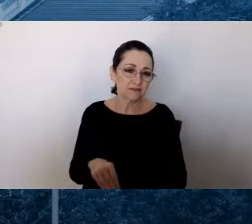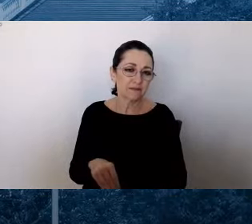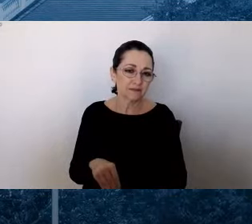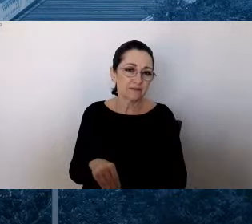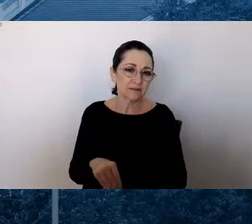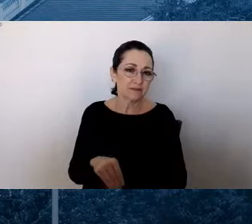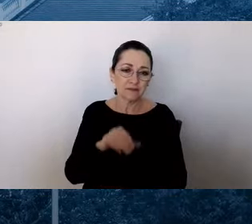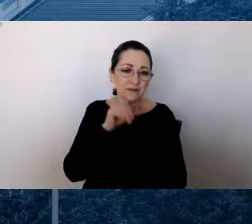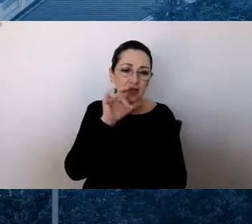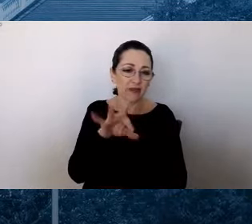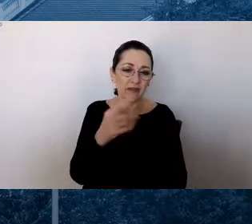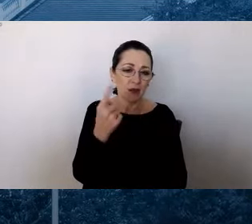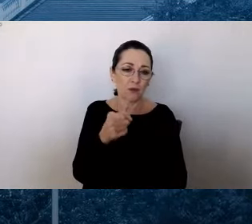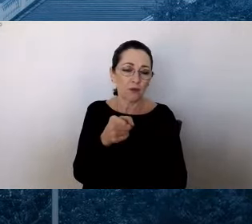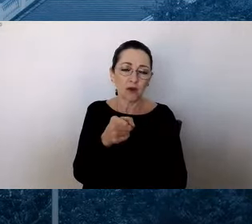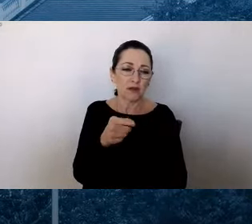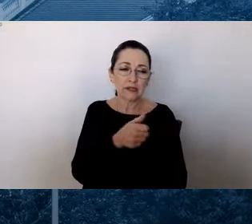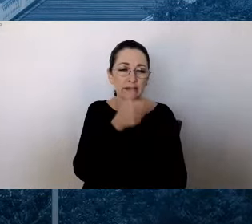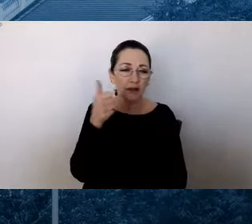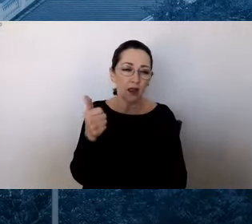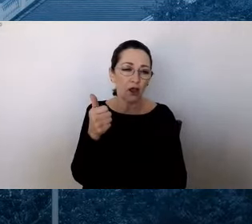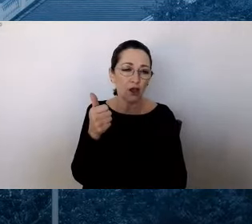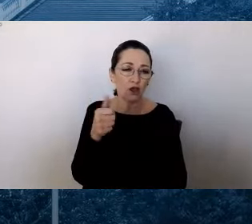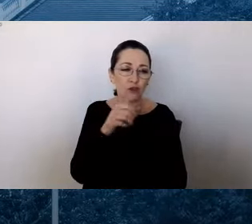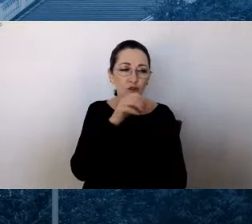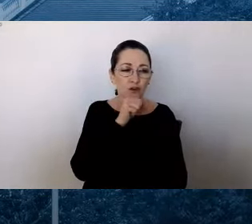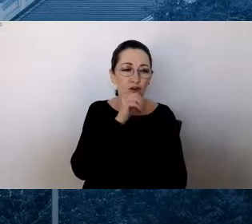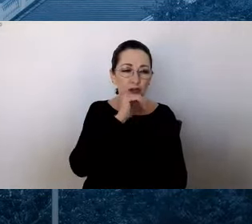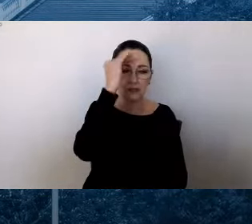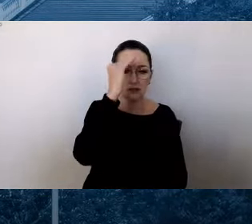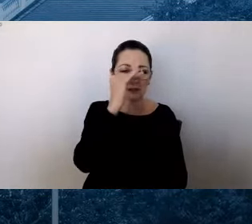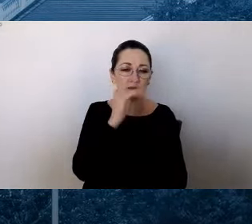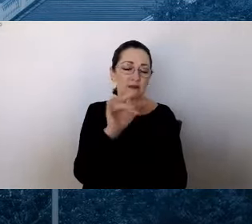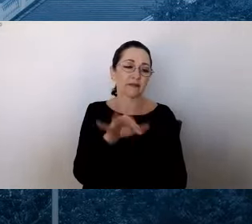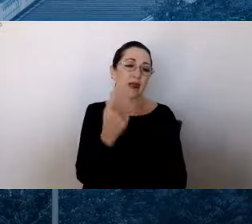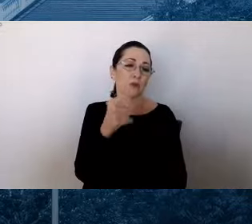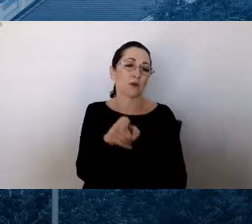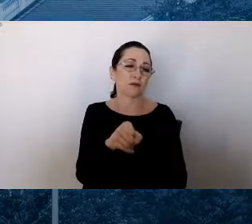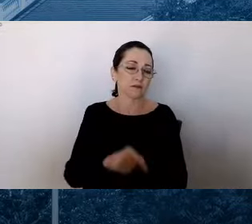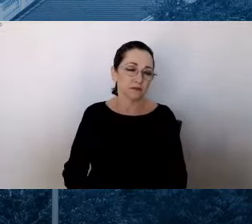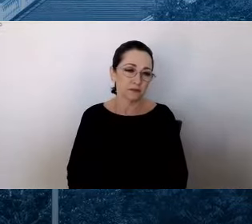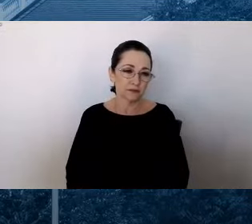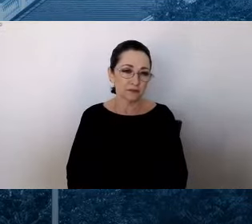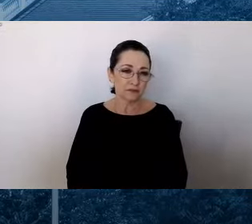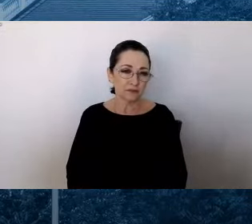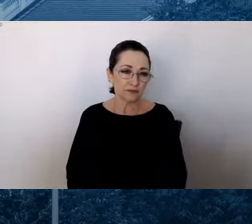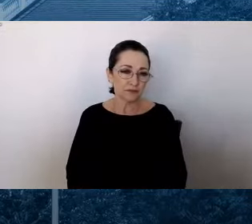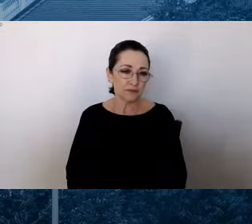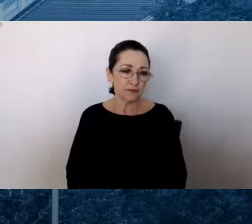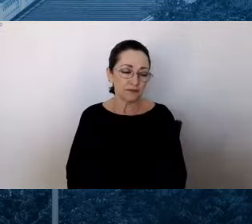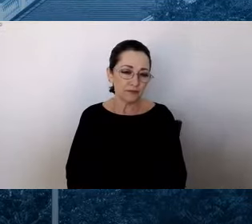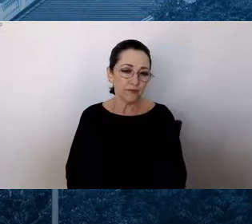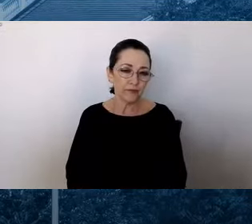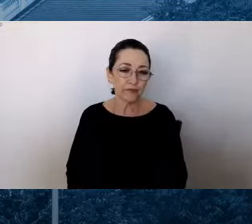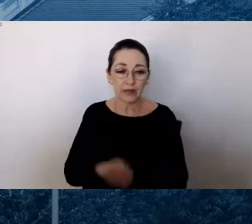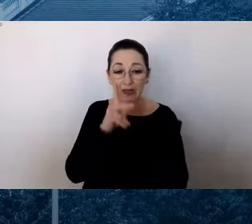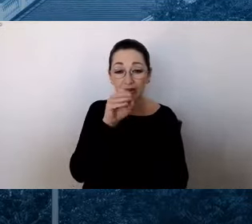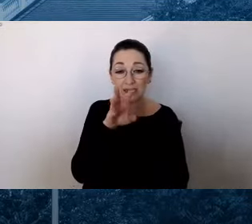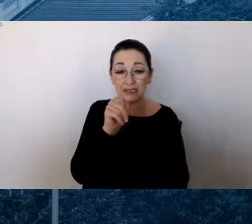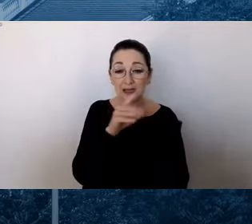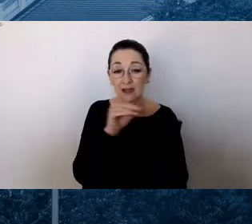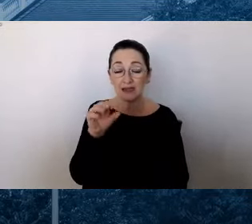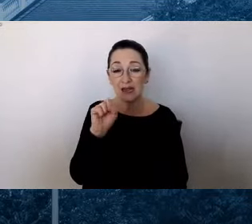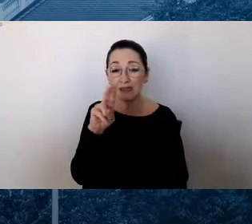That's not the one with all the sub-age groups. There you go. They're lower in Kent and Sussex